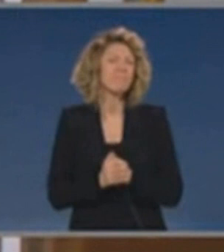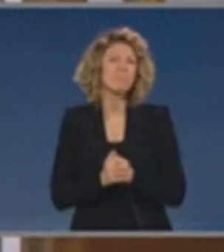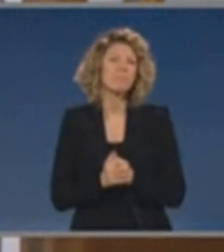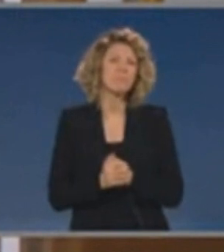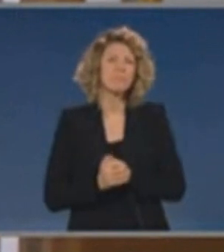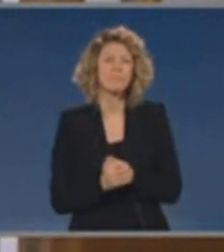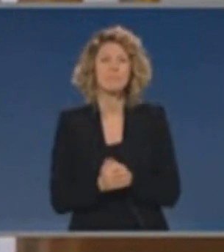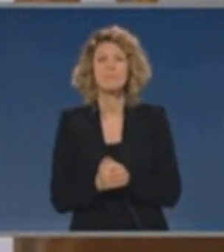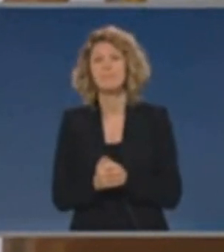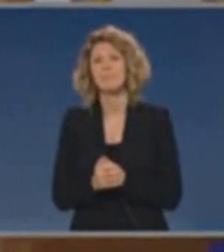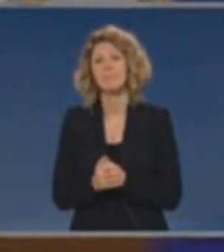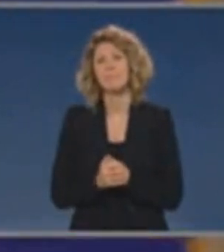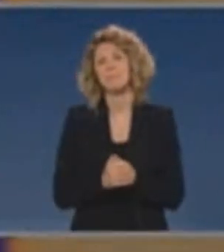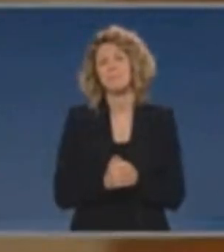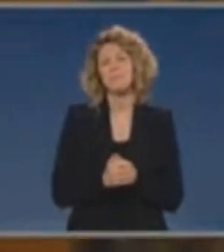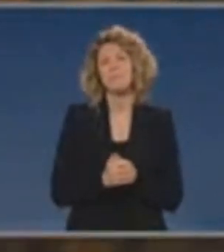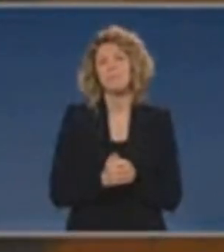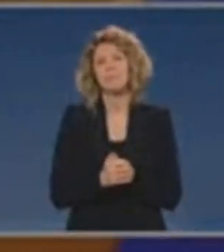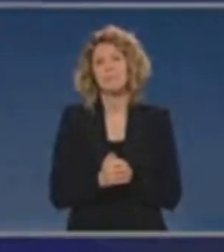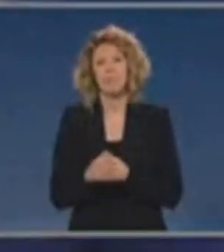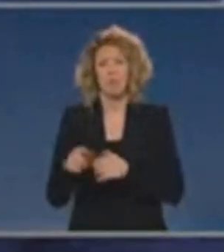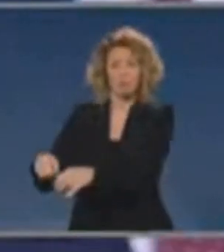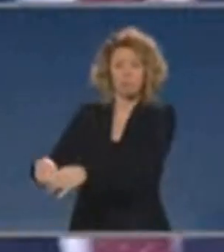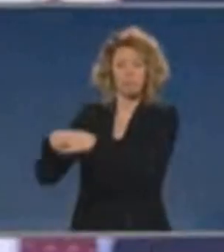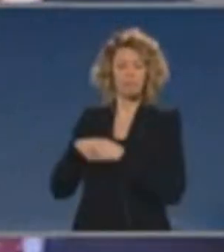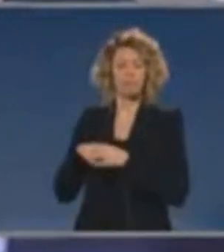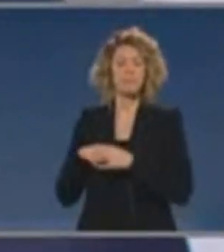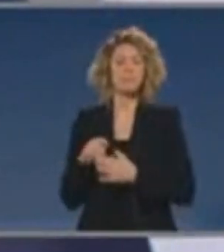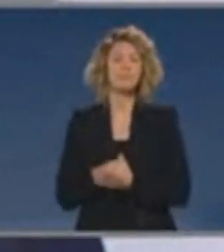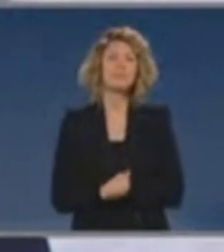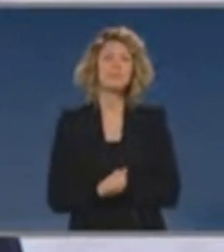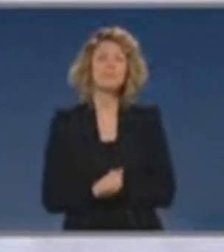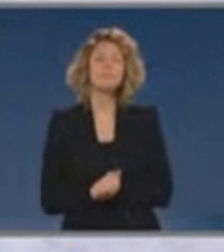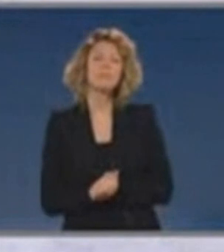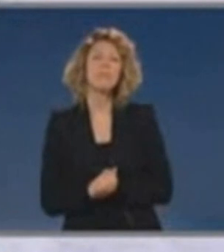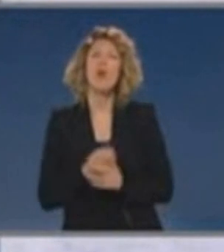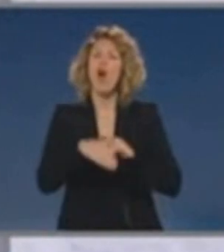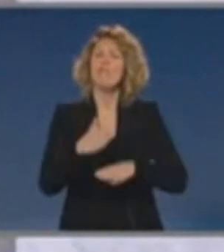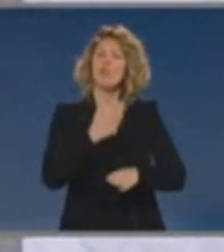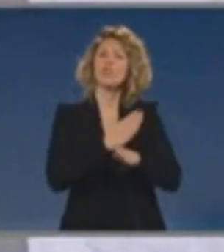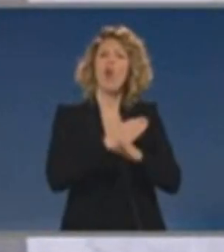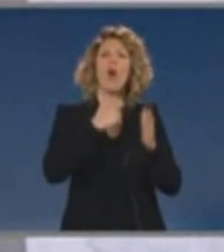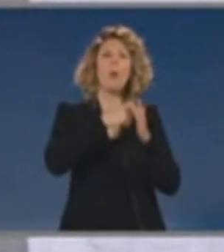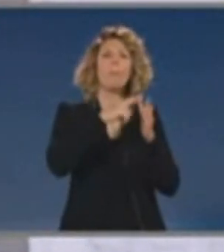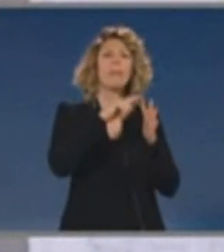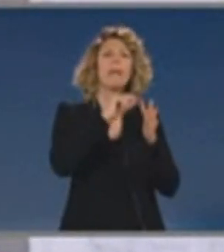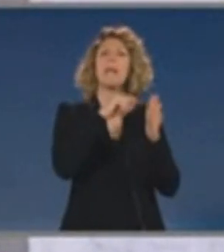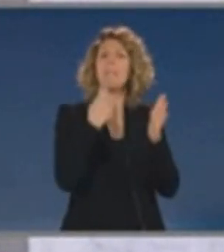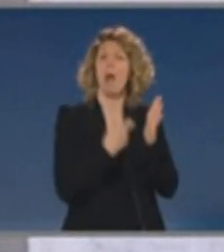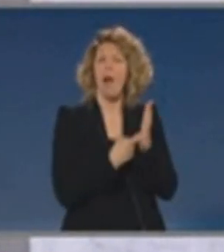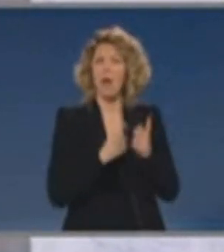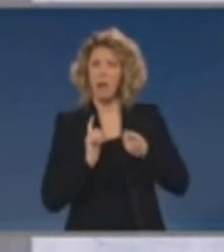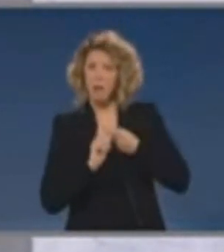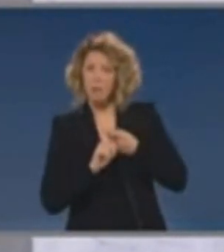support for all other social services. Mark? On the question of the review of those allowances, will JobKeeper be reduced for those people who are still earning